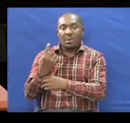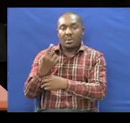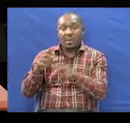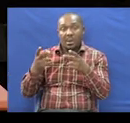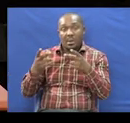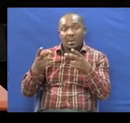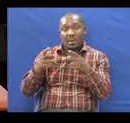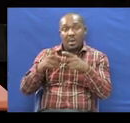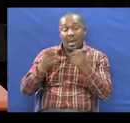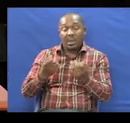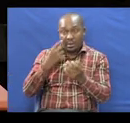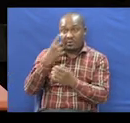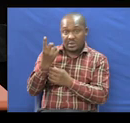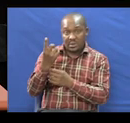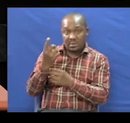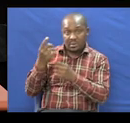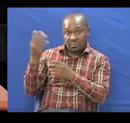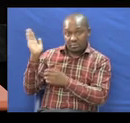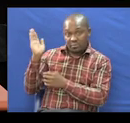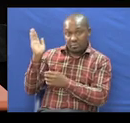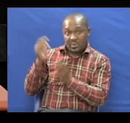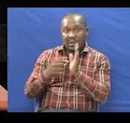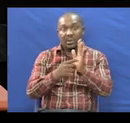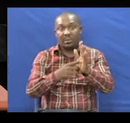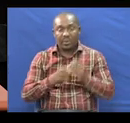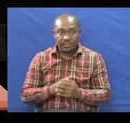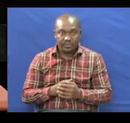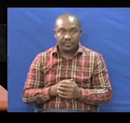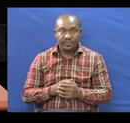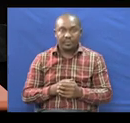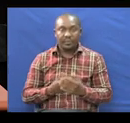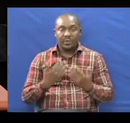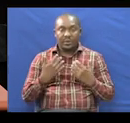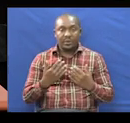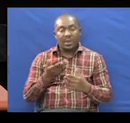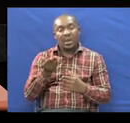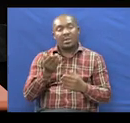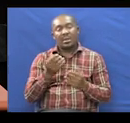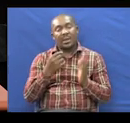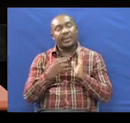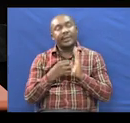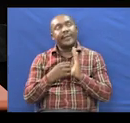two examples. Another example we can say,